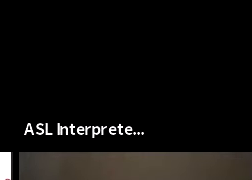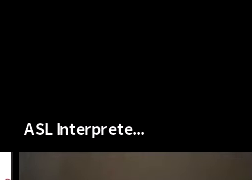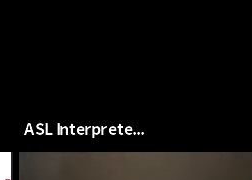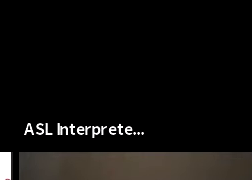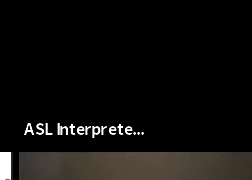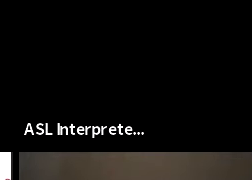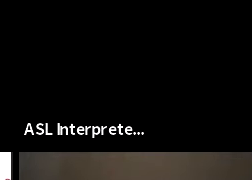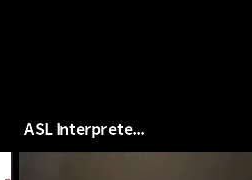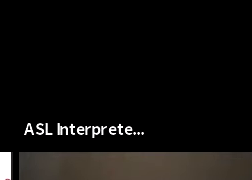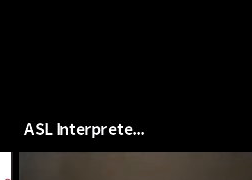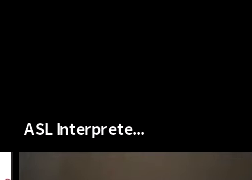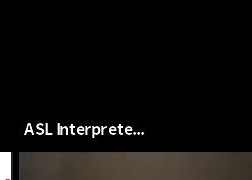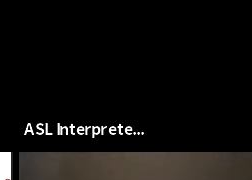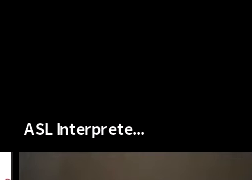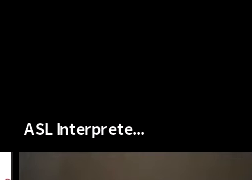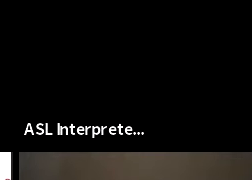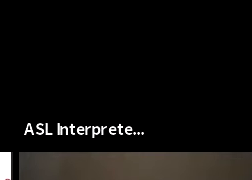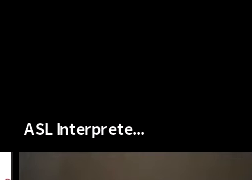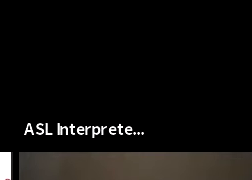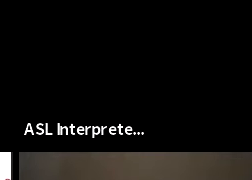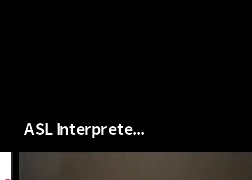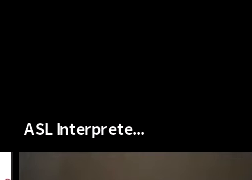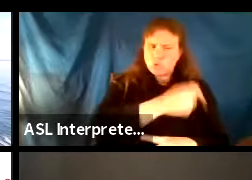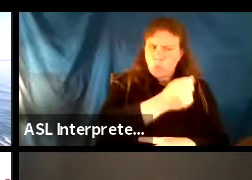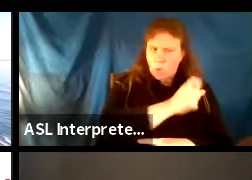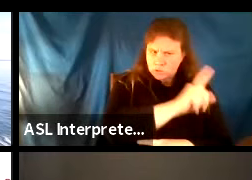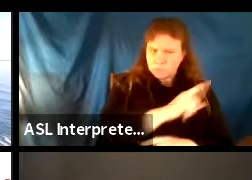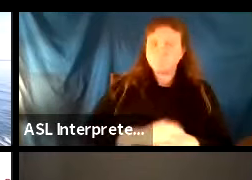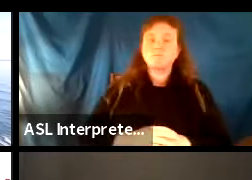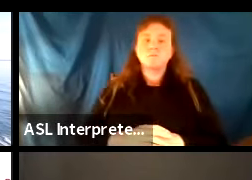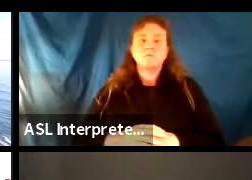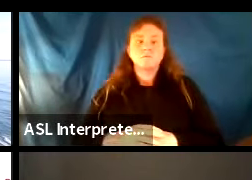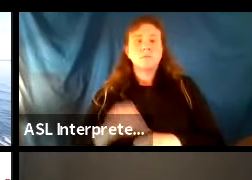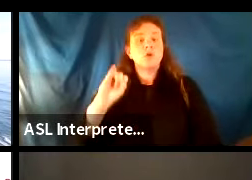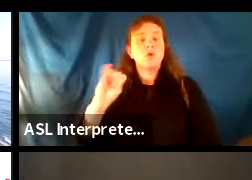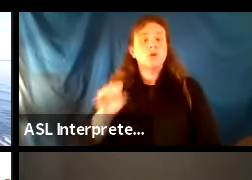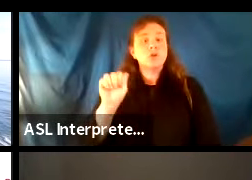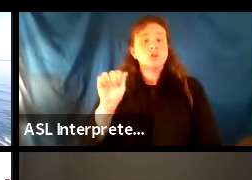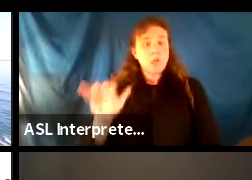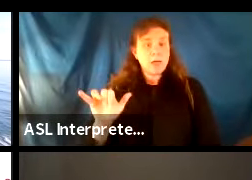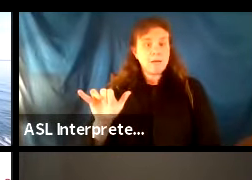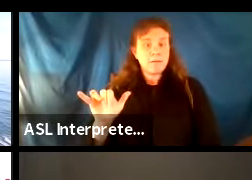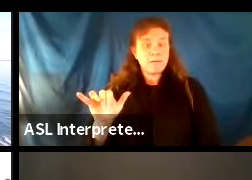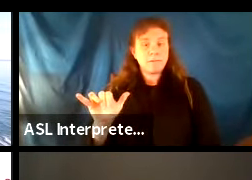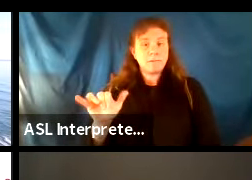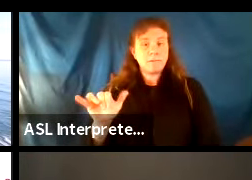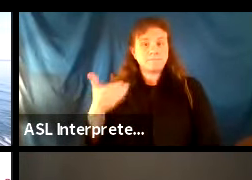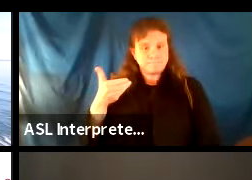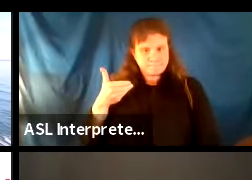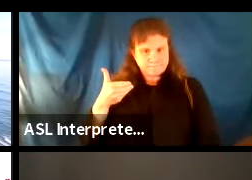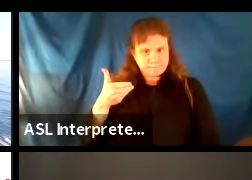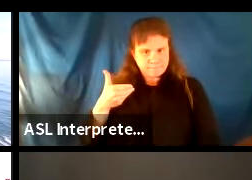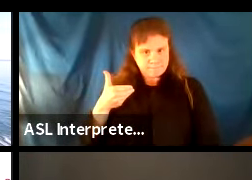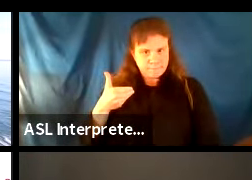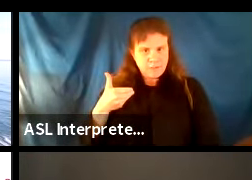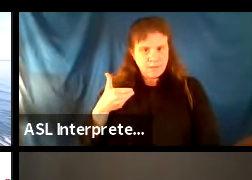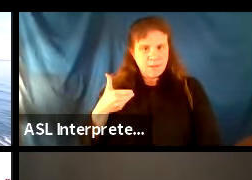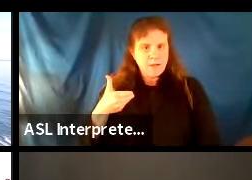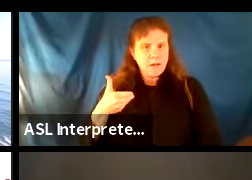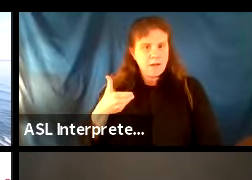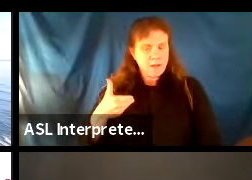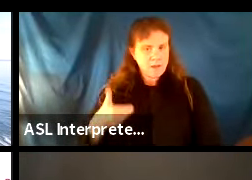back to you later, hopefully. G? Can you hear me? Yes. So I'm G. Perdigones.